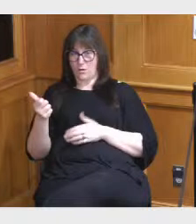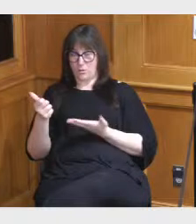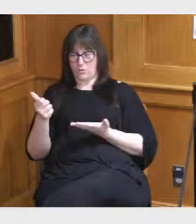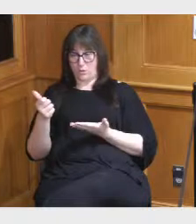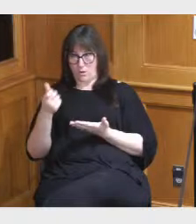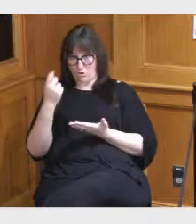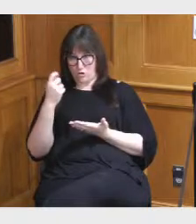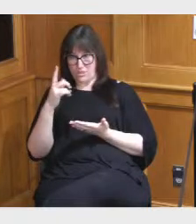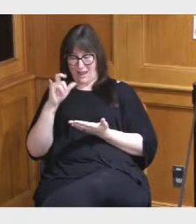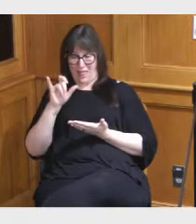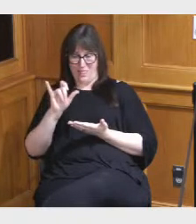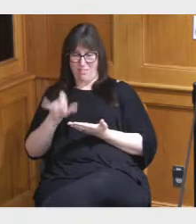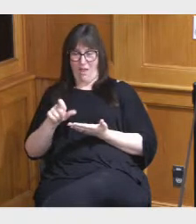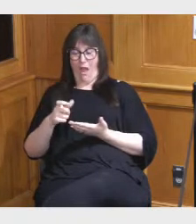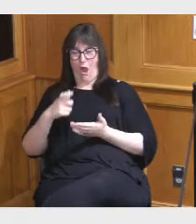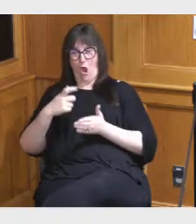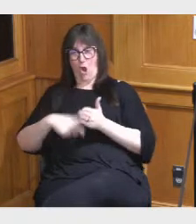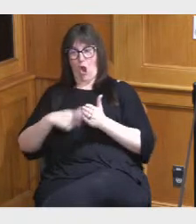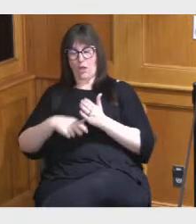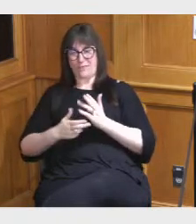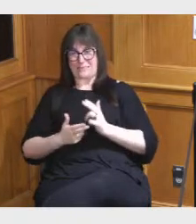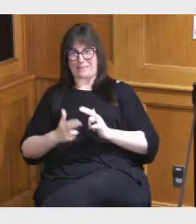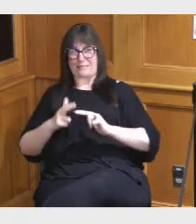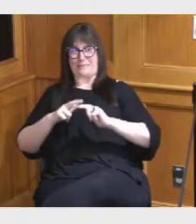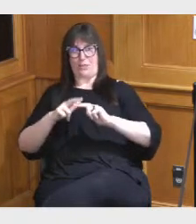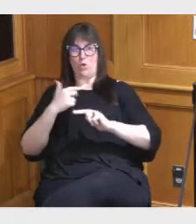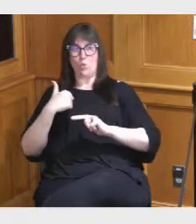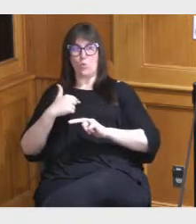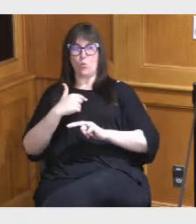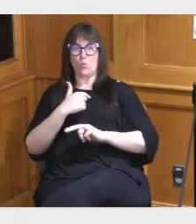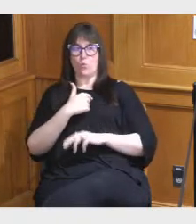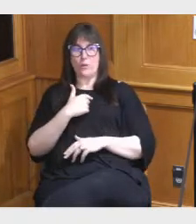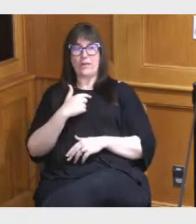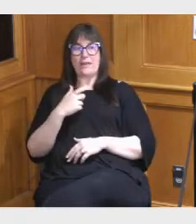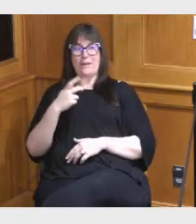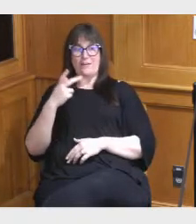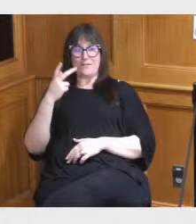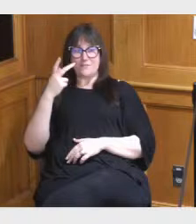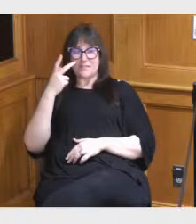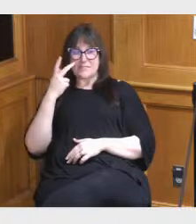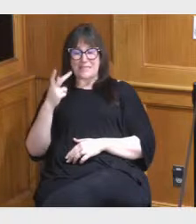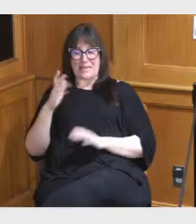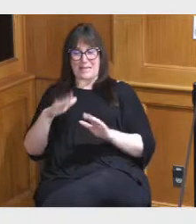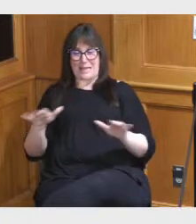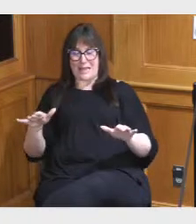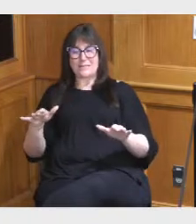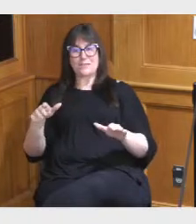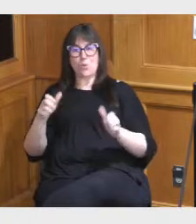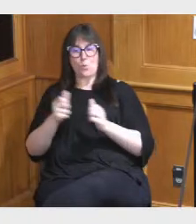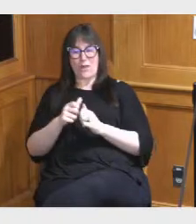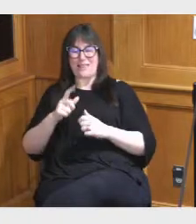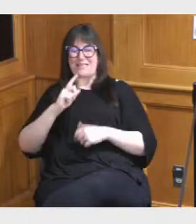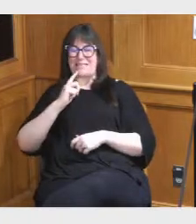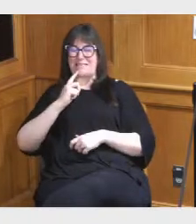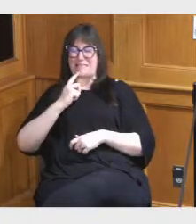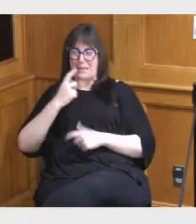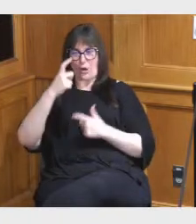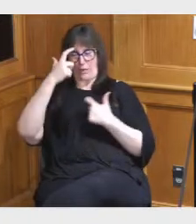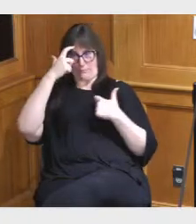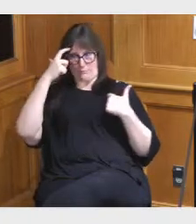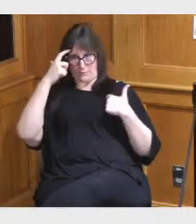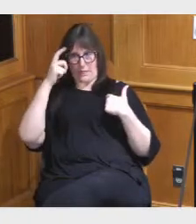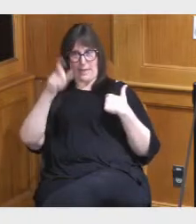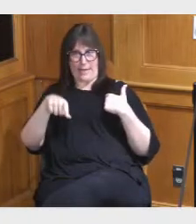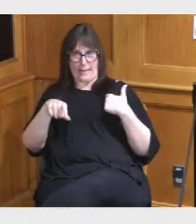that cost of care is that there are an increase in the number of children that we are seeing with acute behavioral needs. And there was